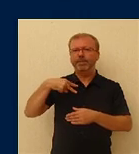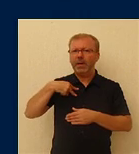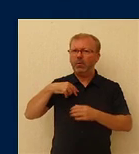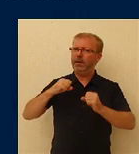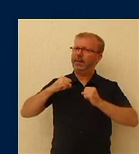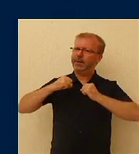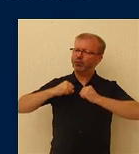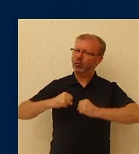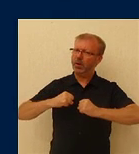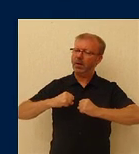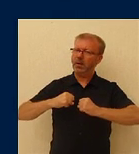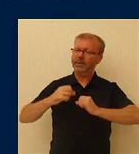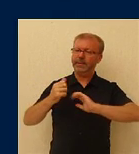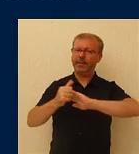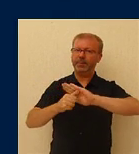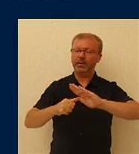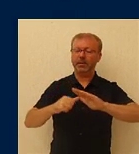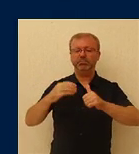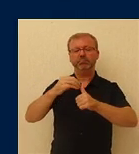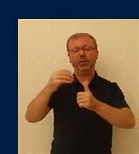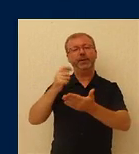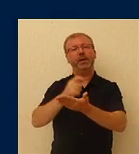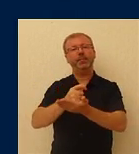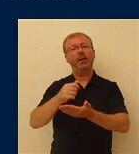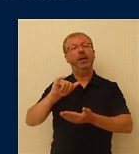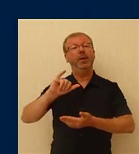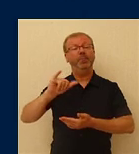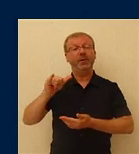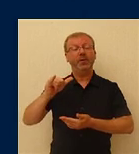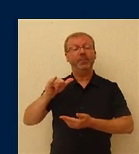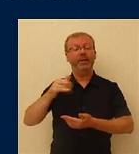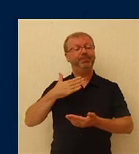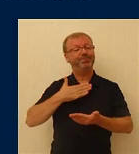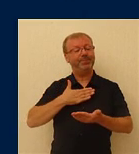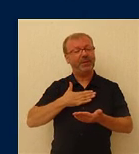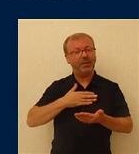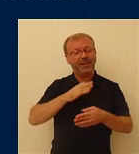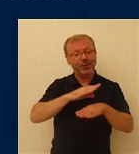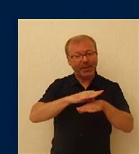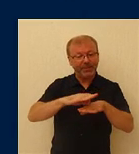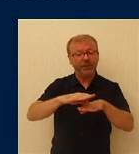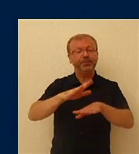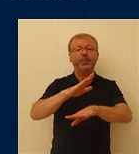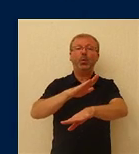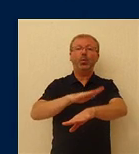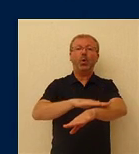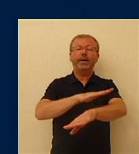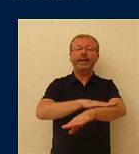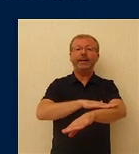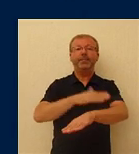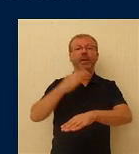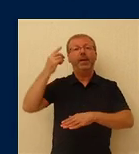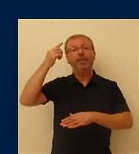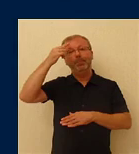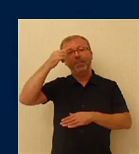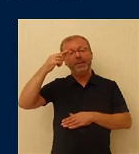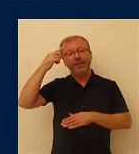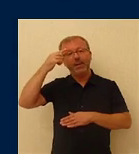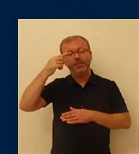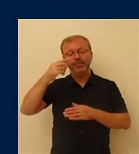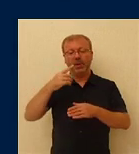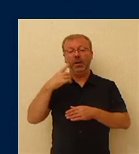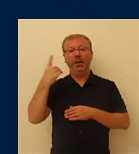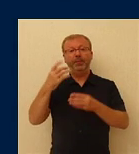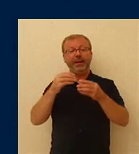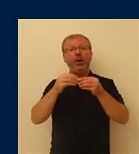it may simply be a gentle walking meditation. Be open to whatever the labyrinth has